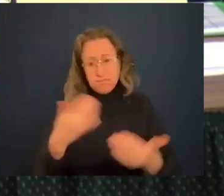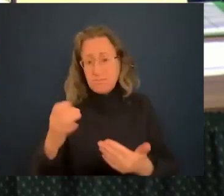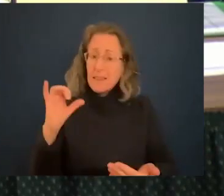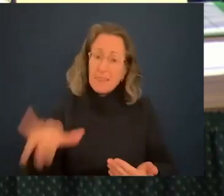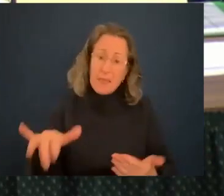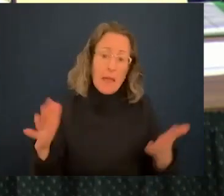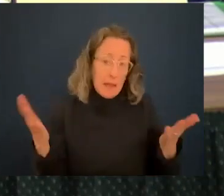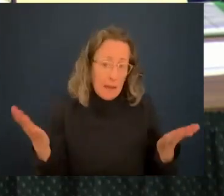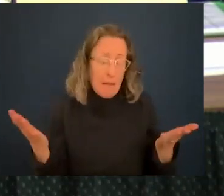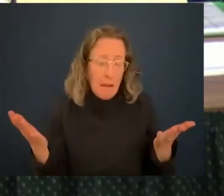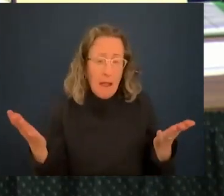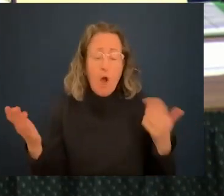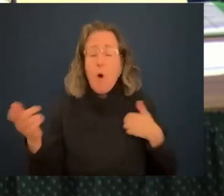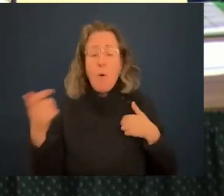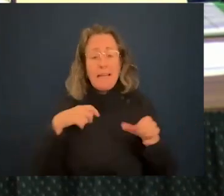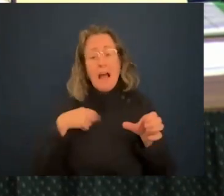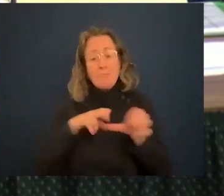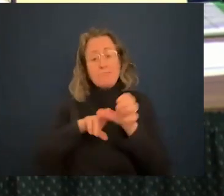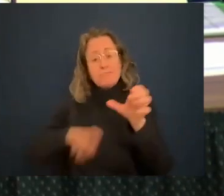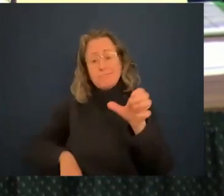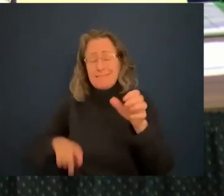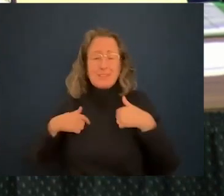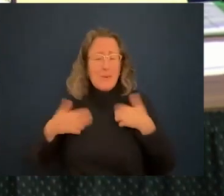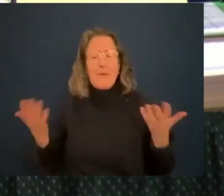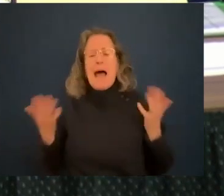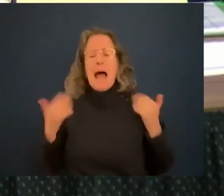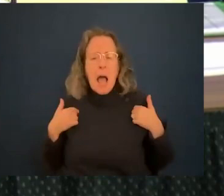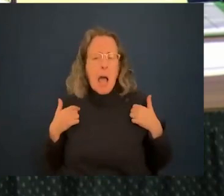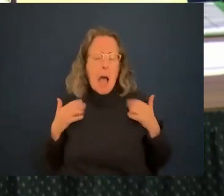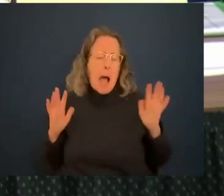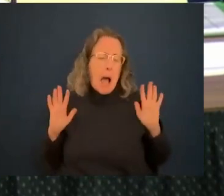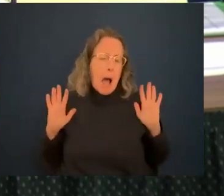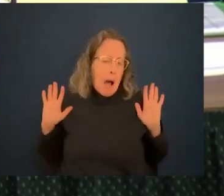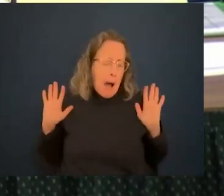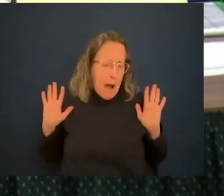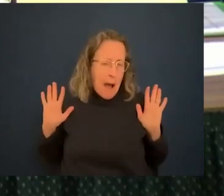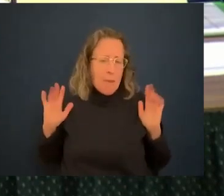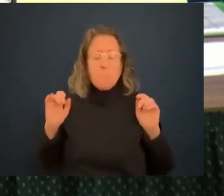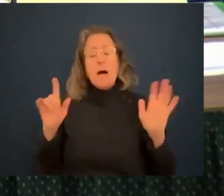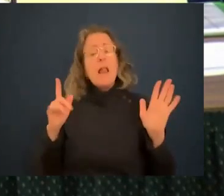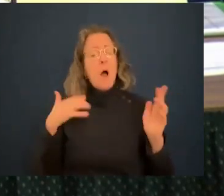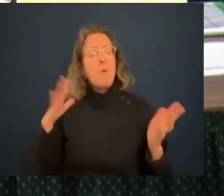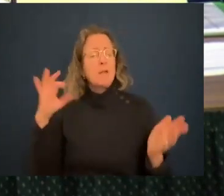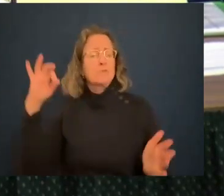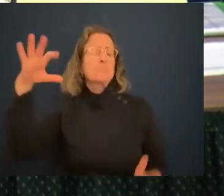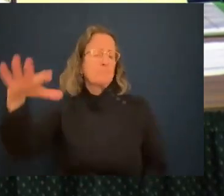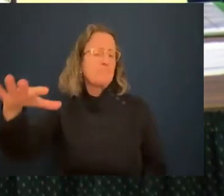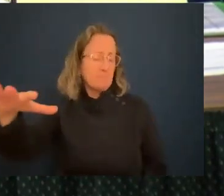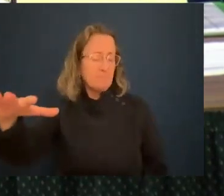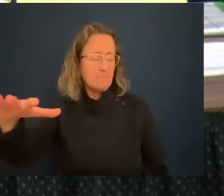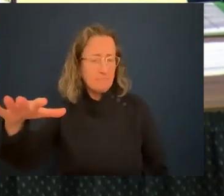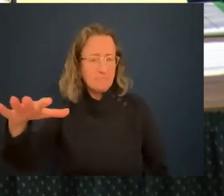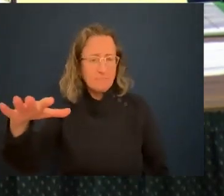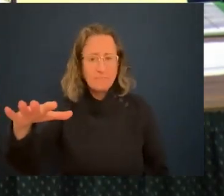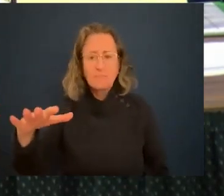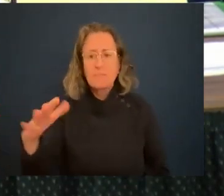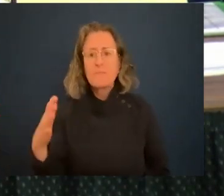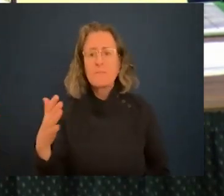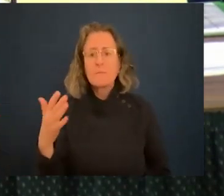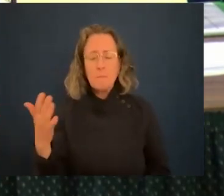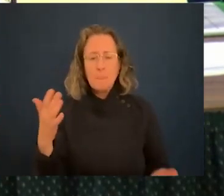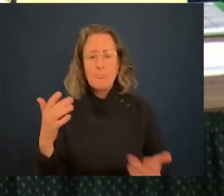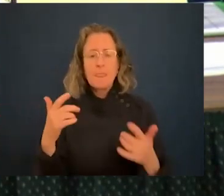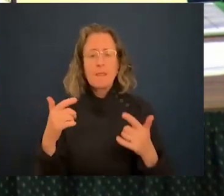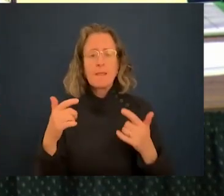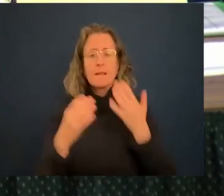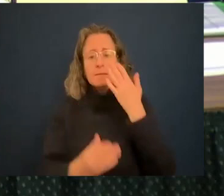I'd rather you you kick in more than me on this but I just wanted to leave with like what struck me when the really the only backup is the safety